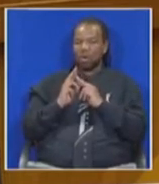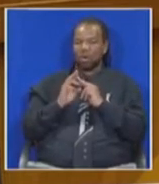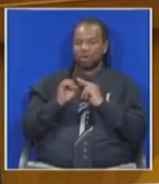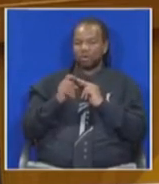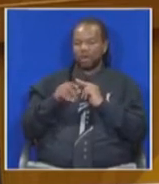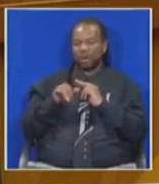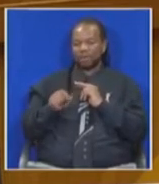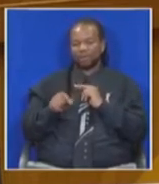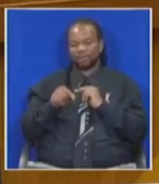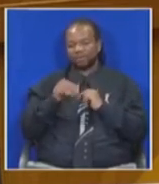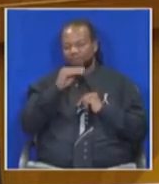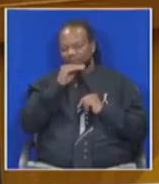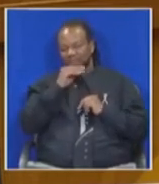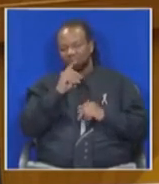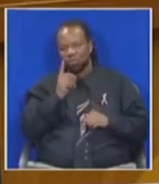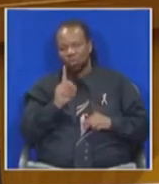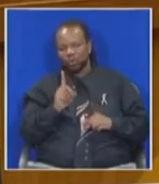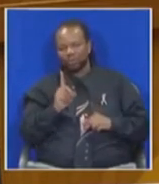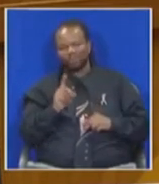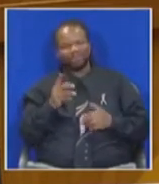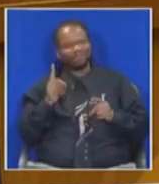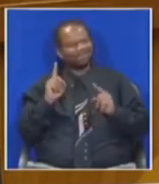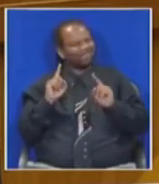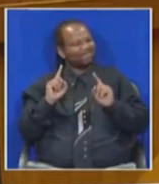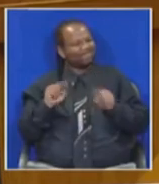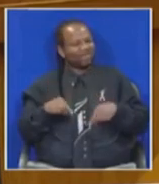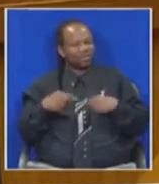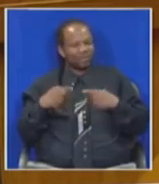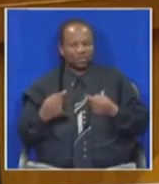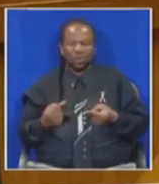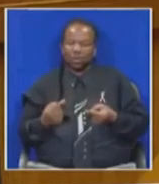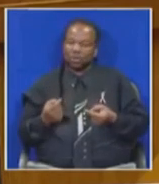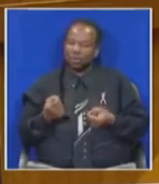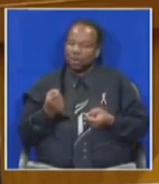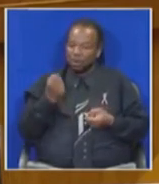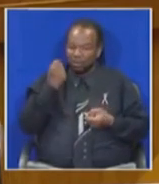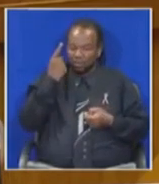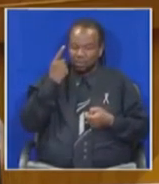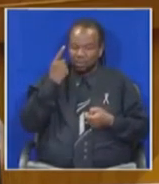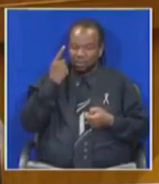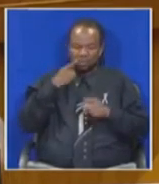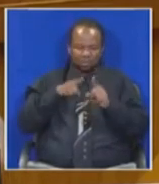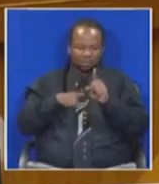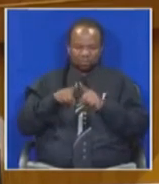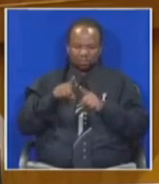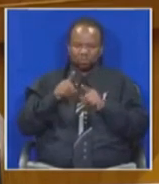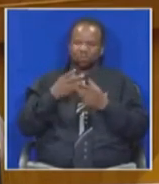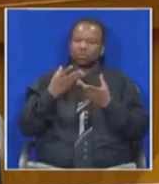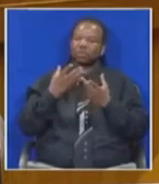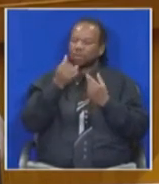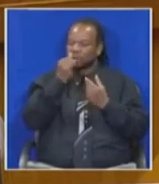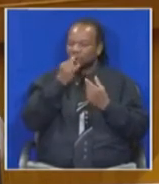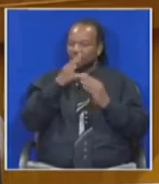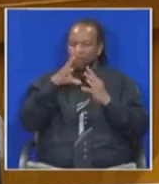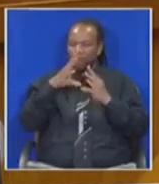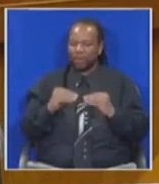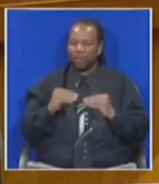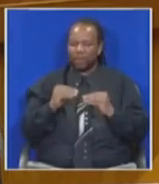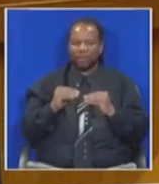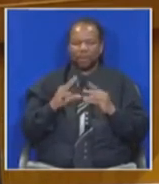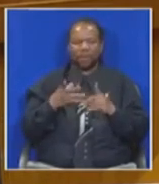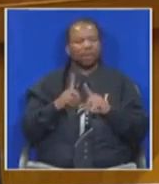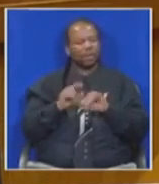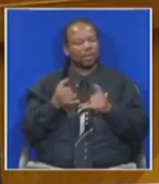the SAPS is unable to get a grip on and successfully bring crime down. Enough